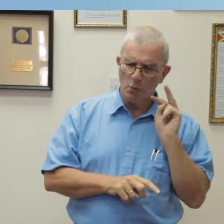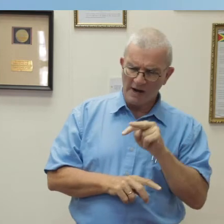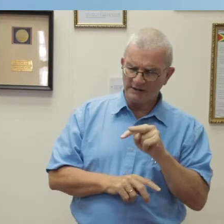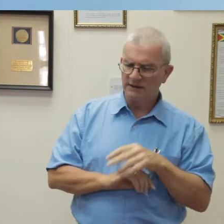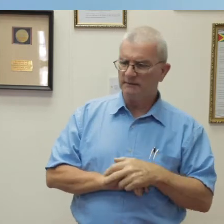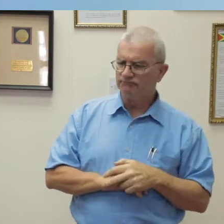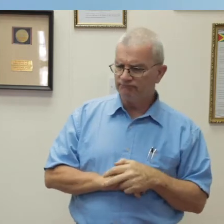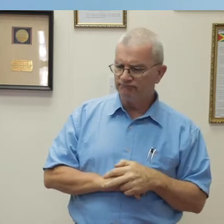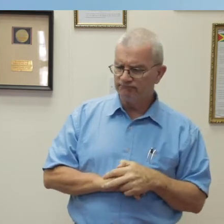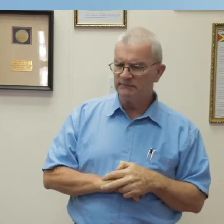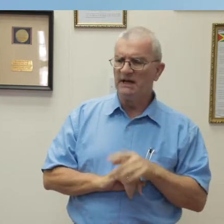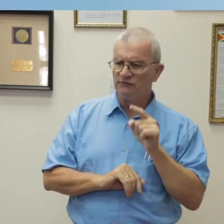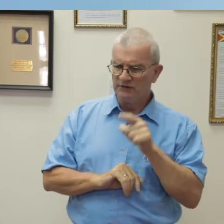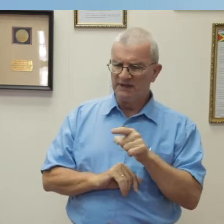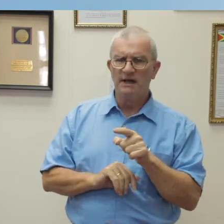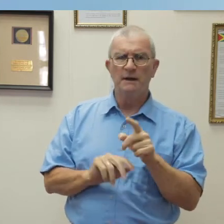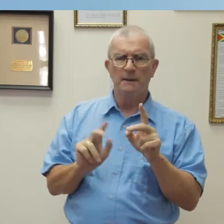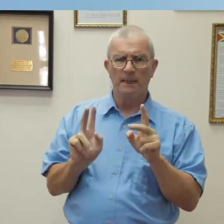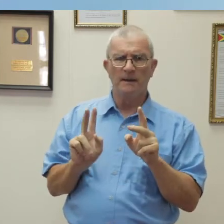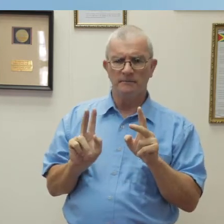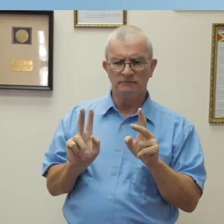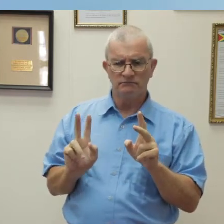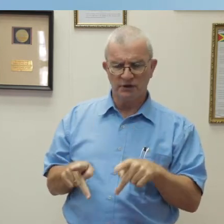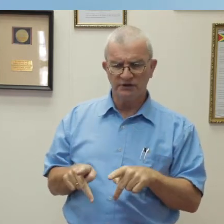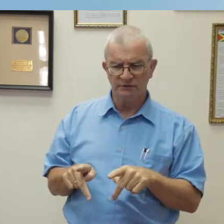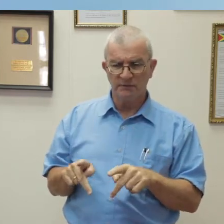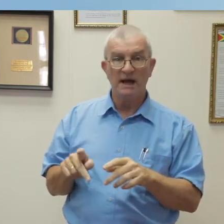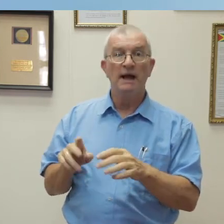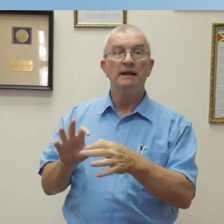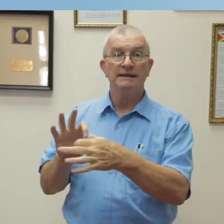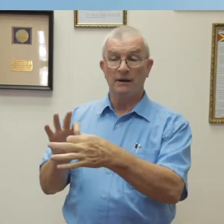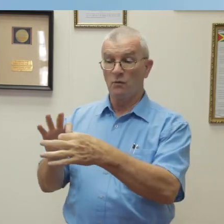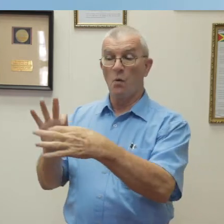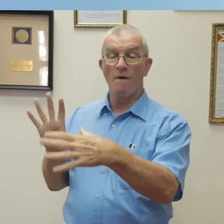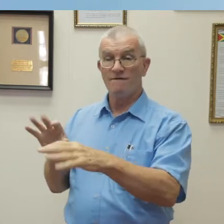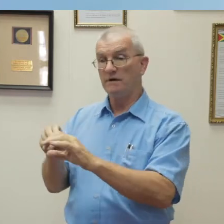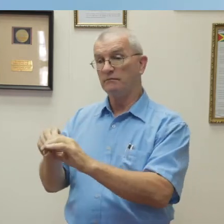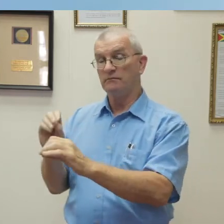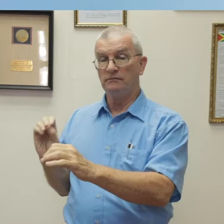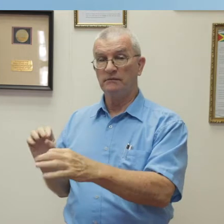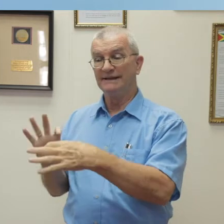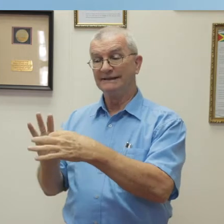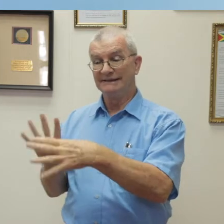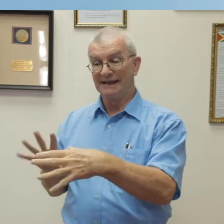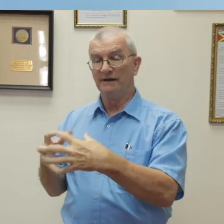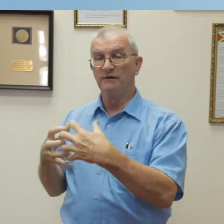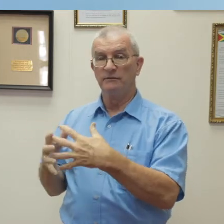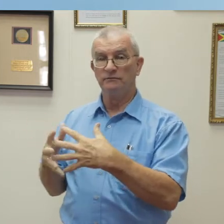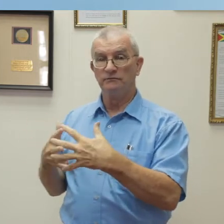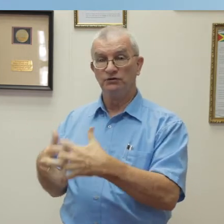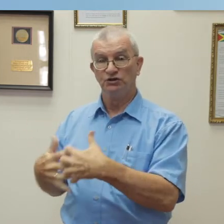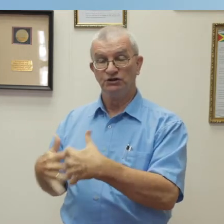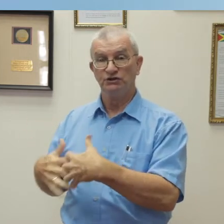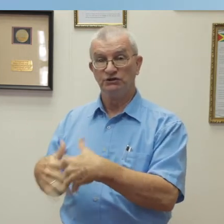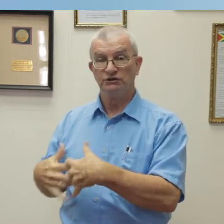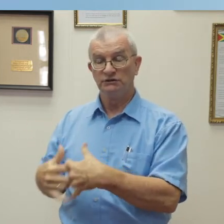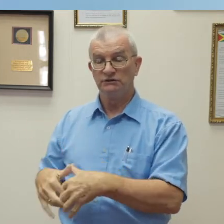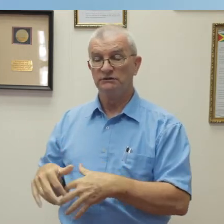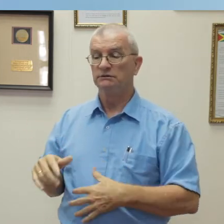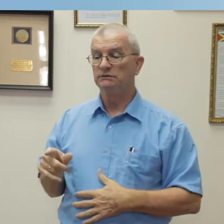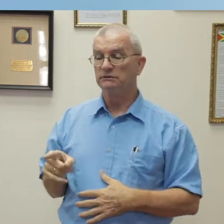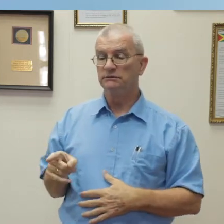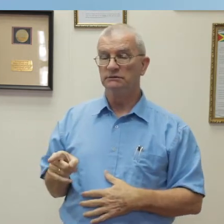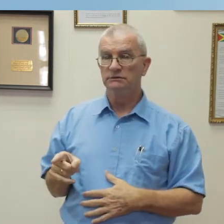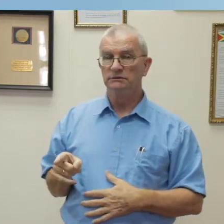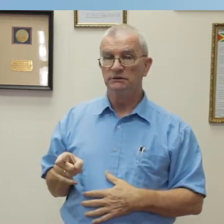reached a point where they may be removed from the ventilator. This removal from the ventilator